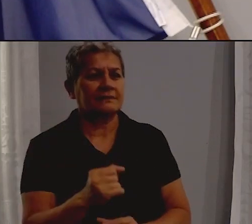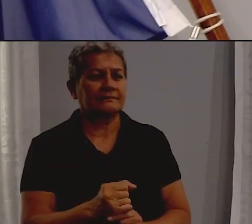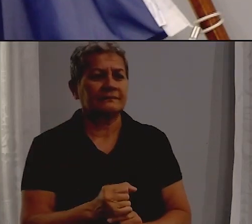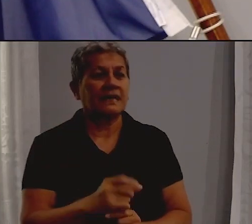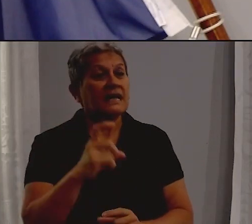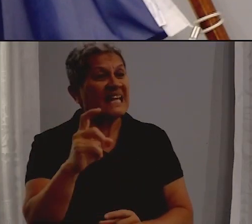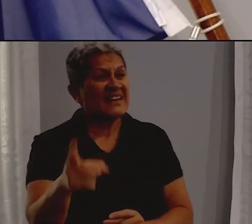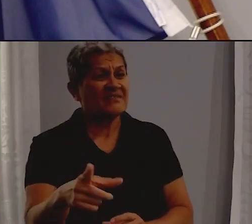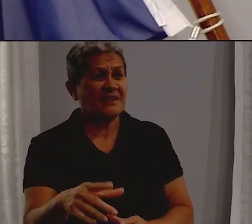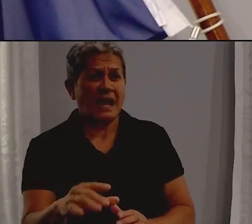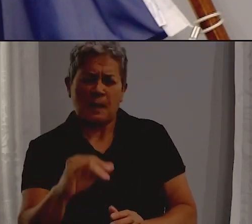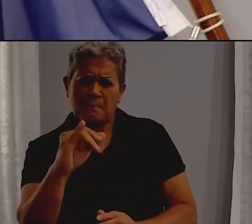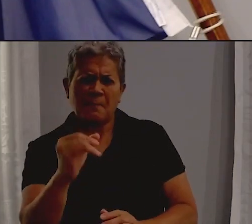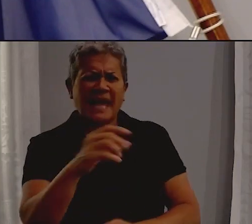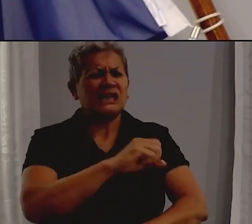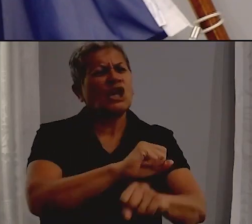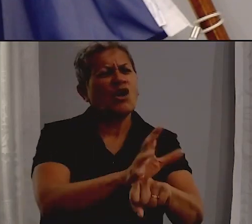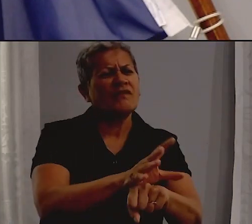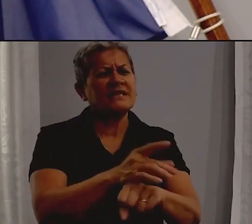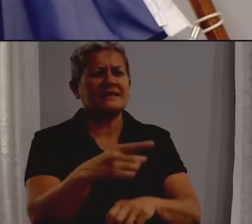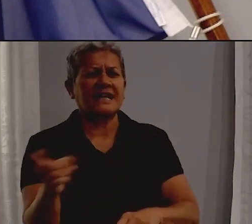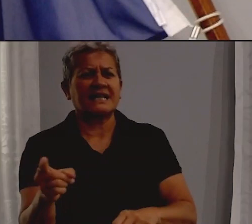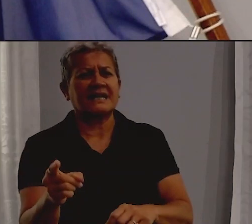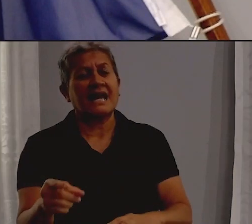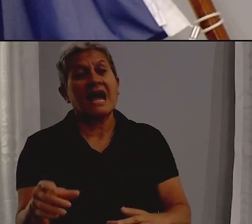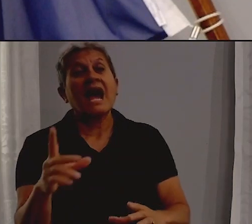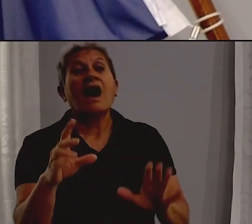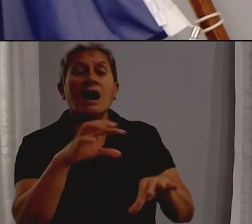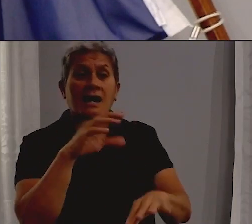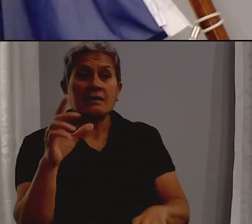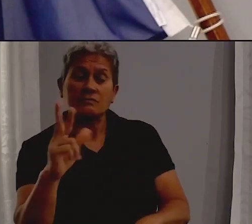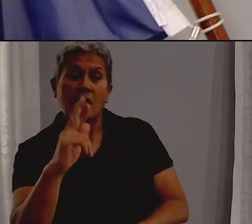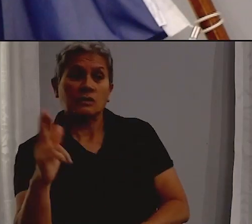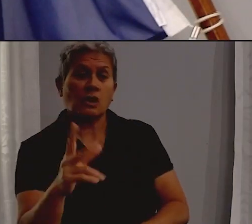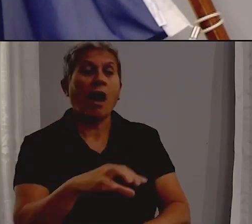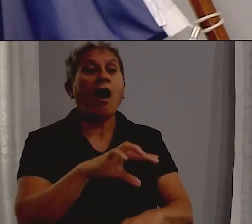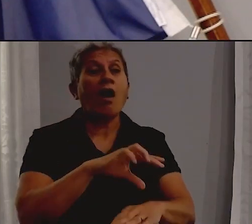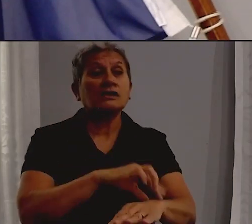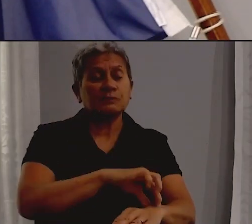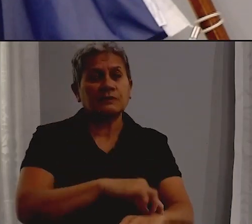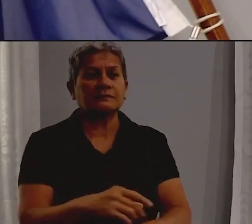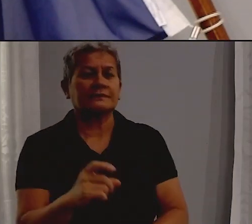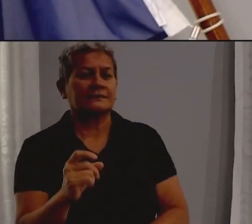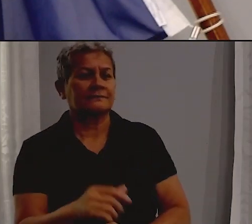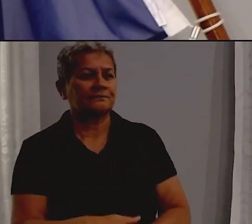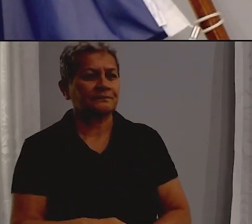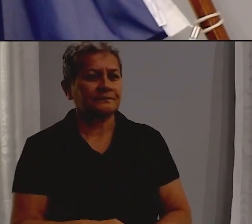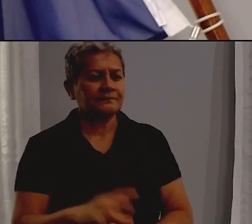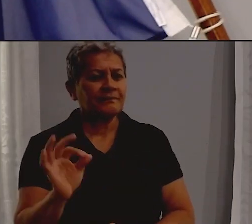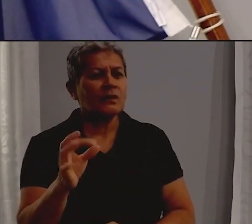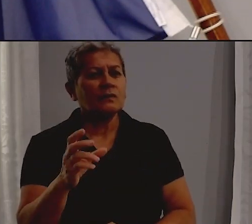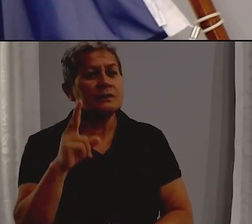specially set up Te Ko'u ward at Rarotonga Hospital. So you can see we have been giving this reopening and its